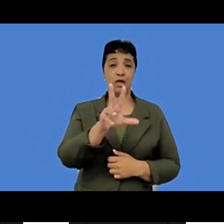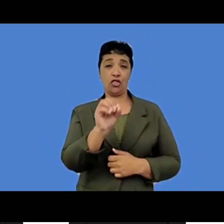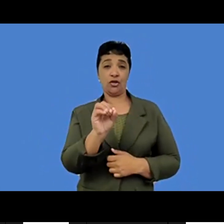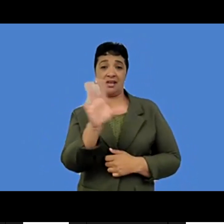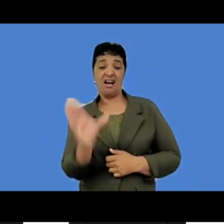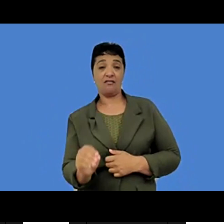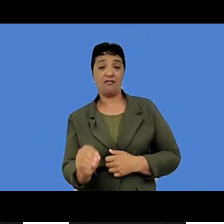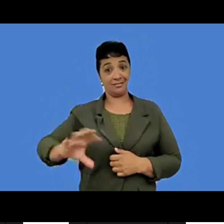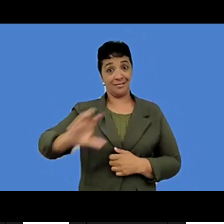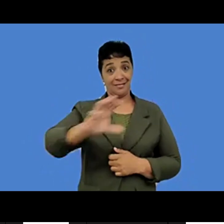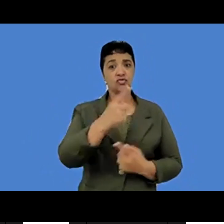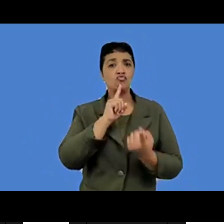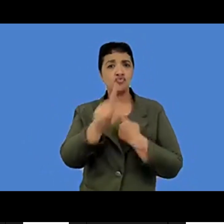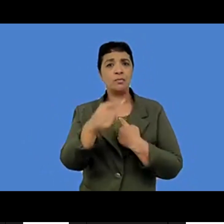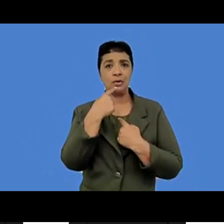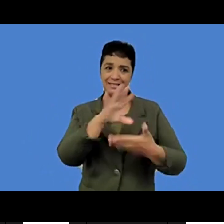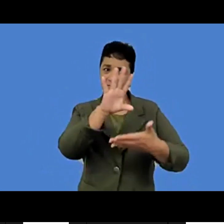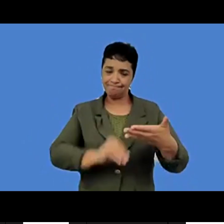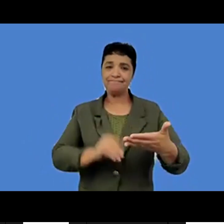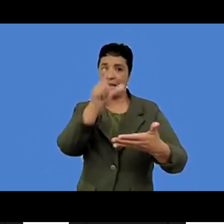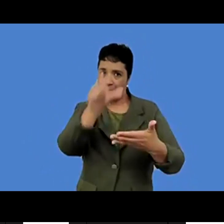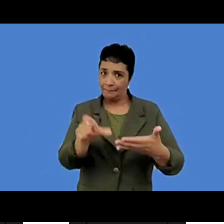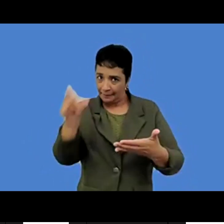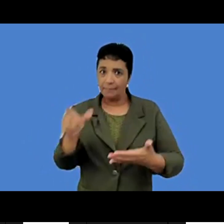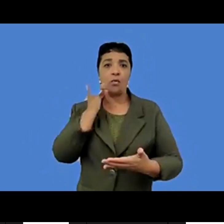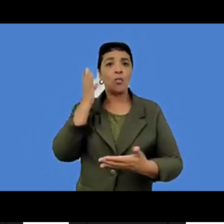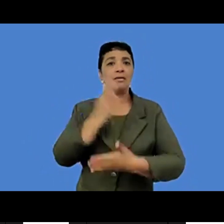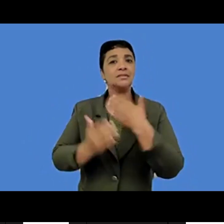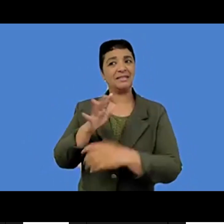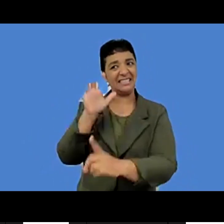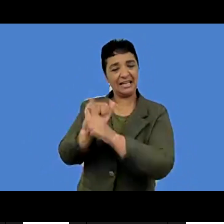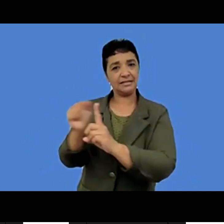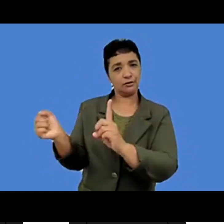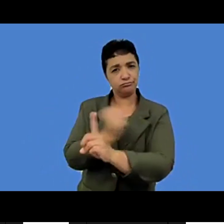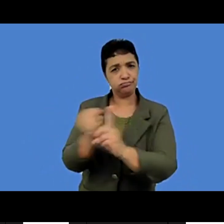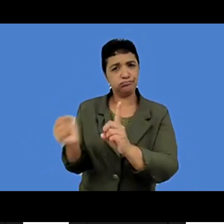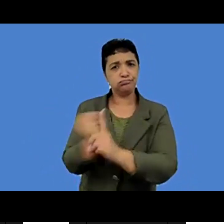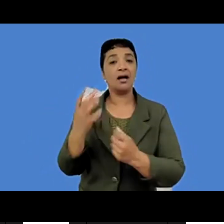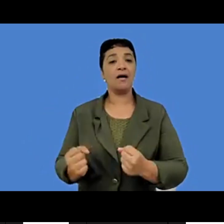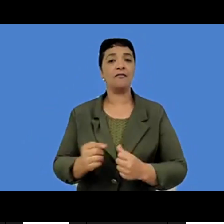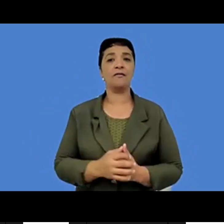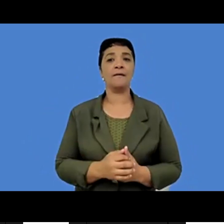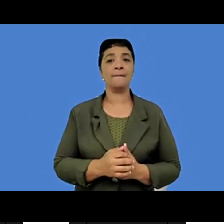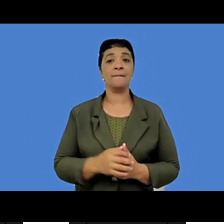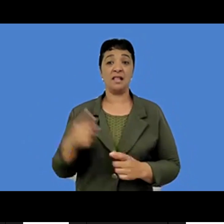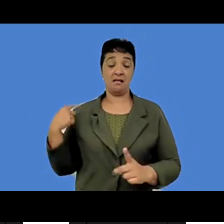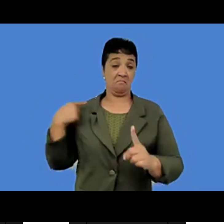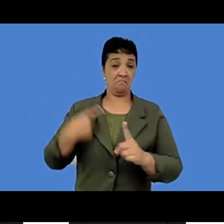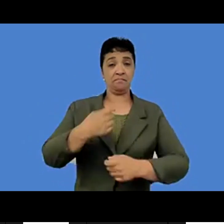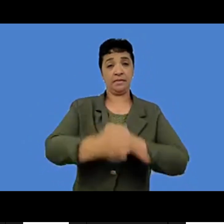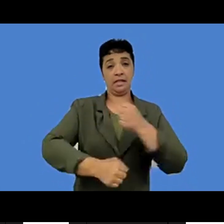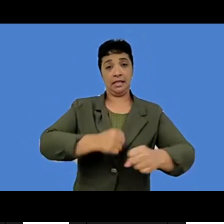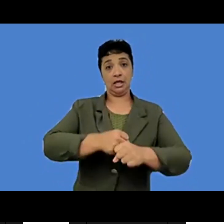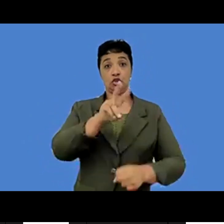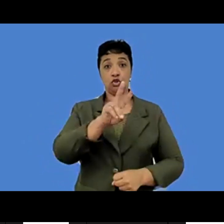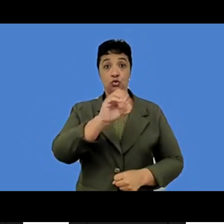Tanzania. And the available data shows reported attacks since the year 2000.